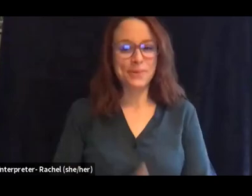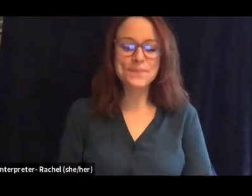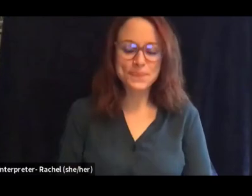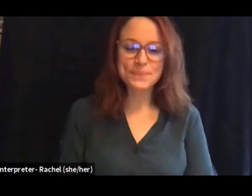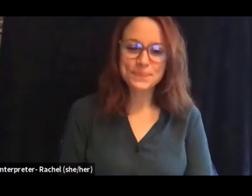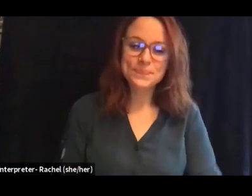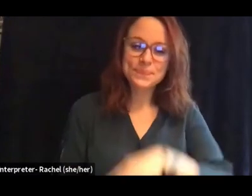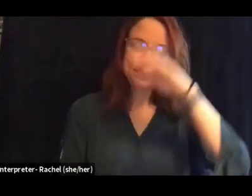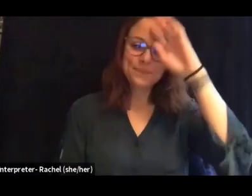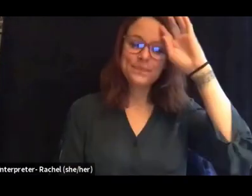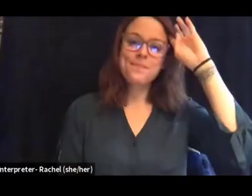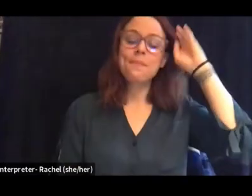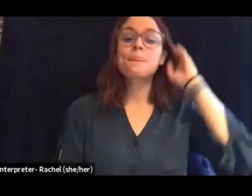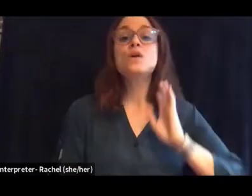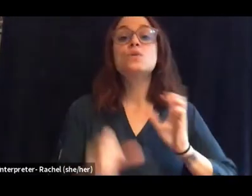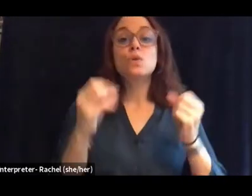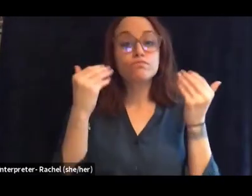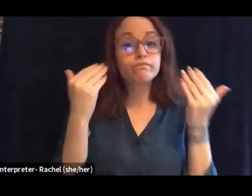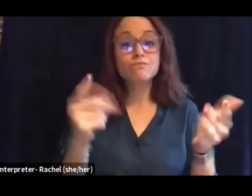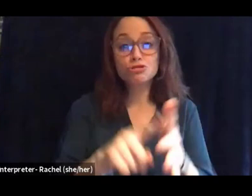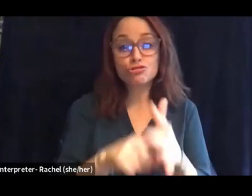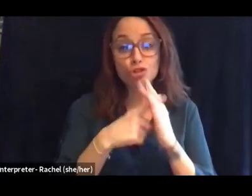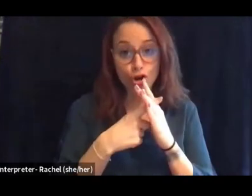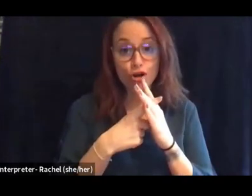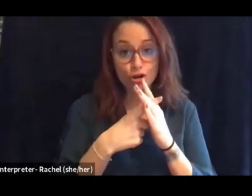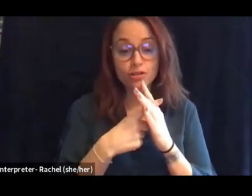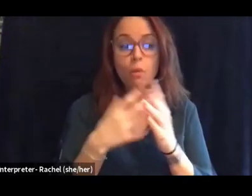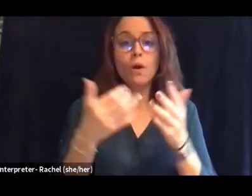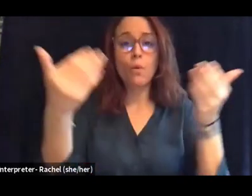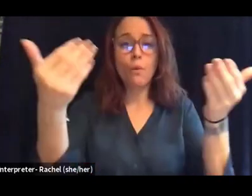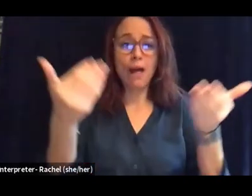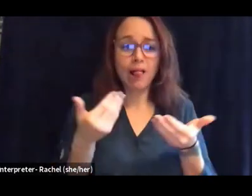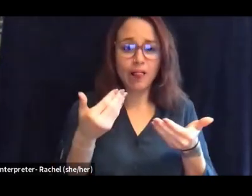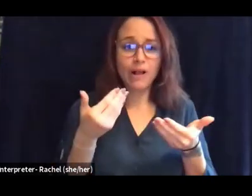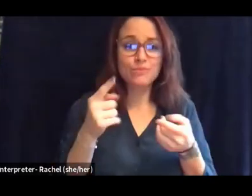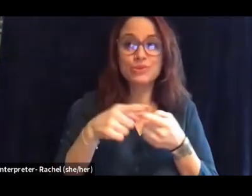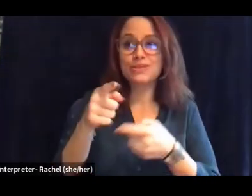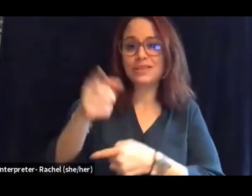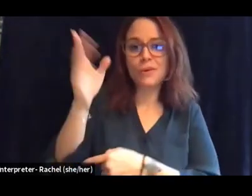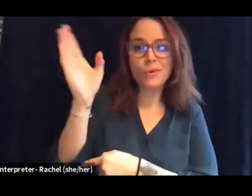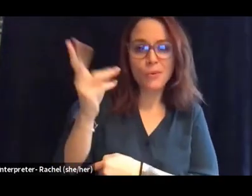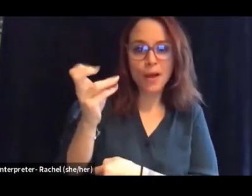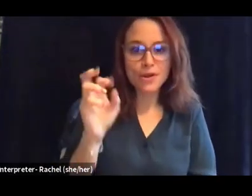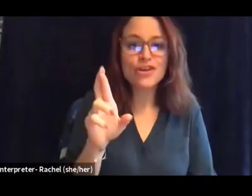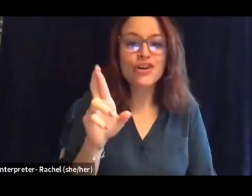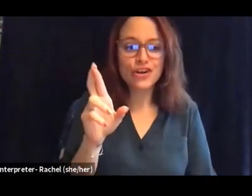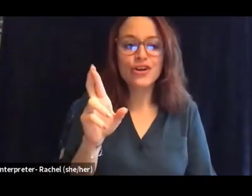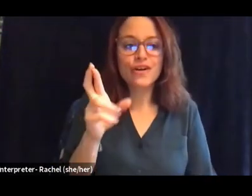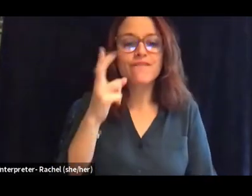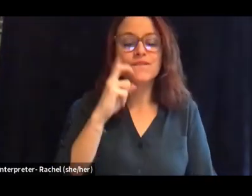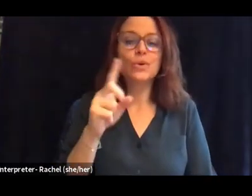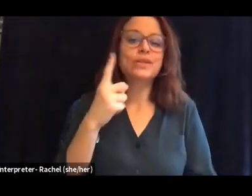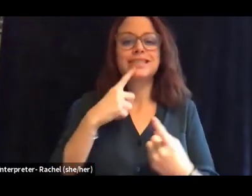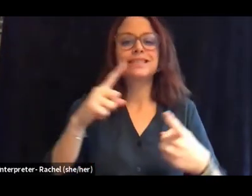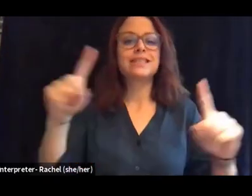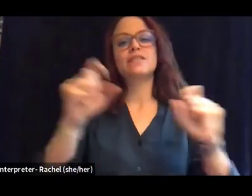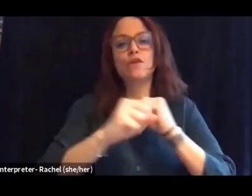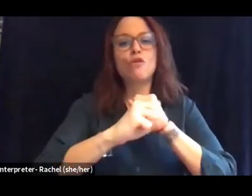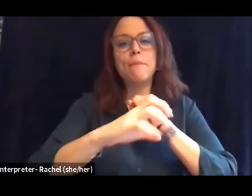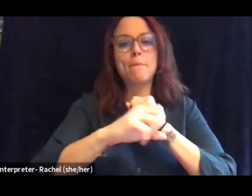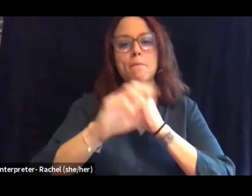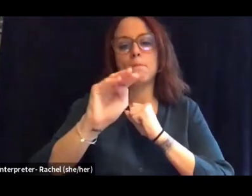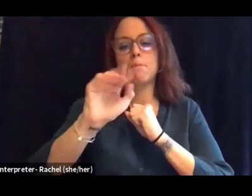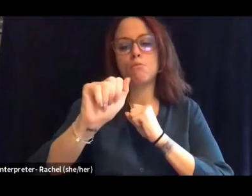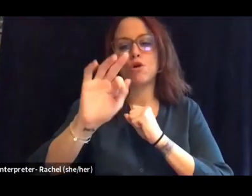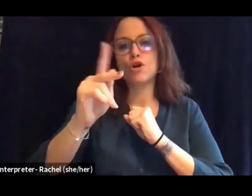wanted to get started and welcome you to our webinar on successful marketing for your business.